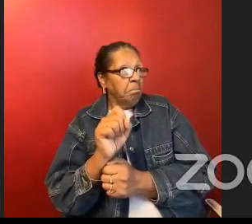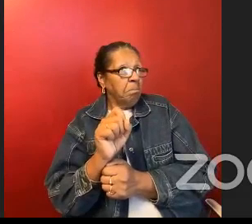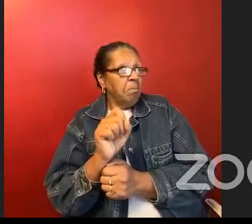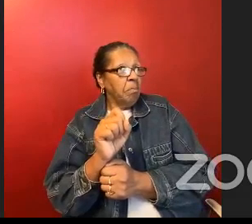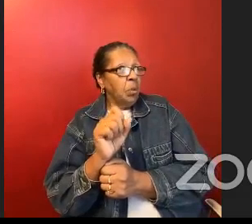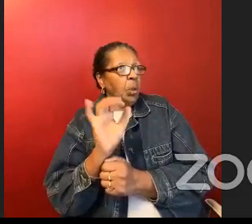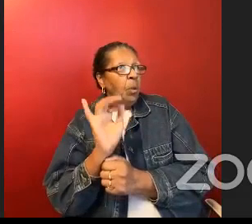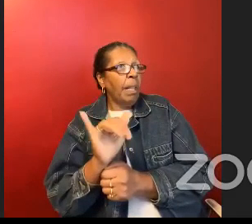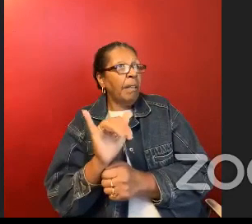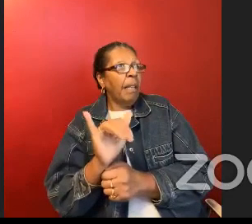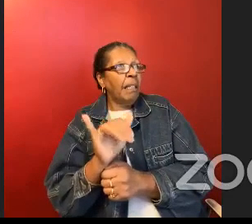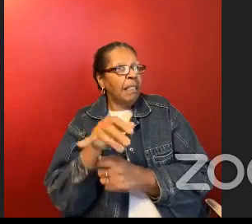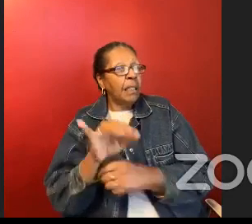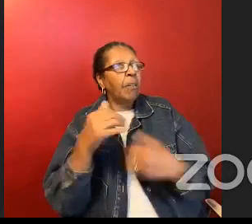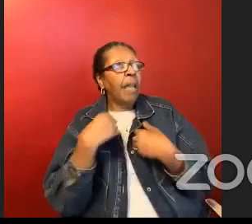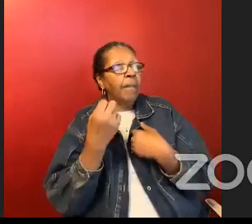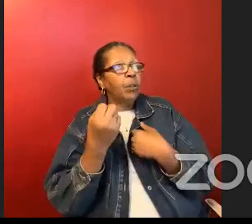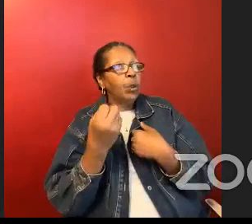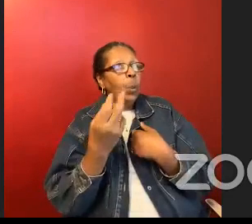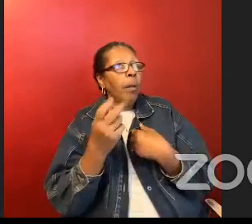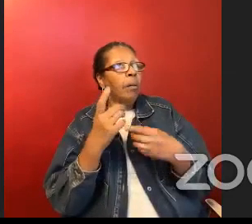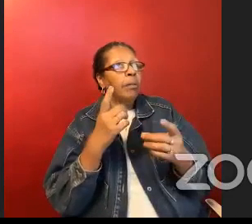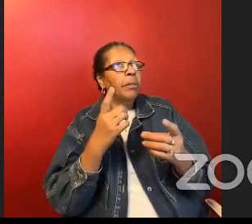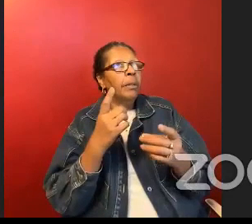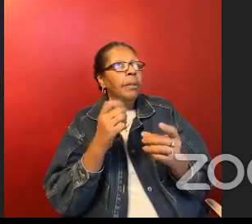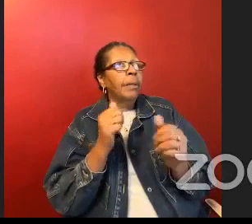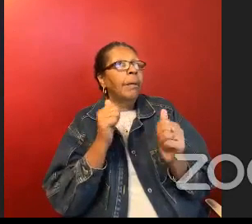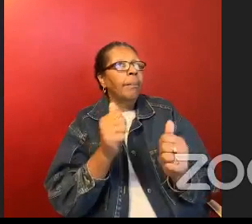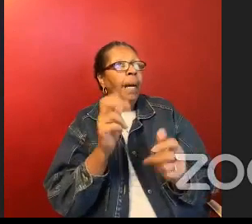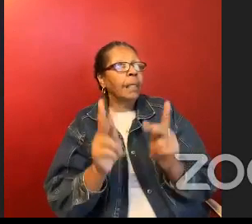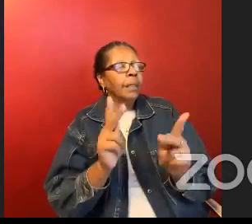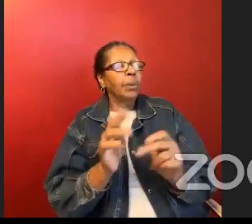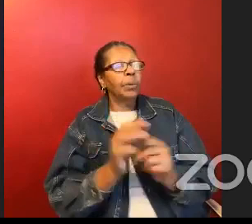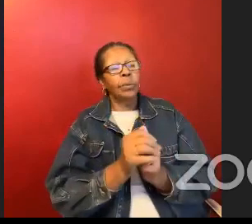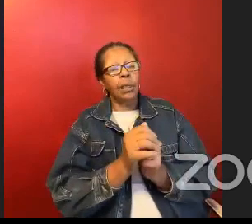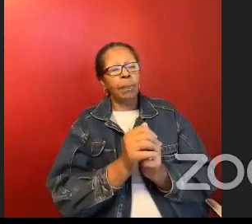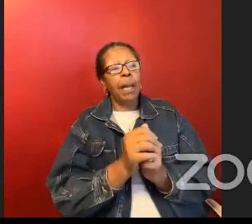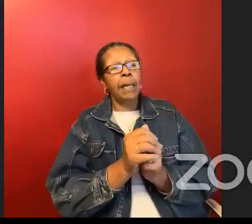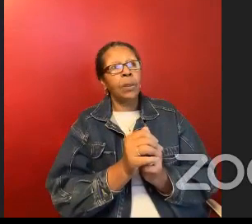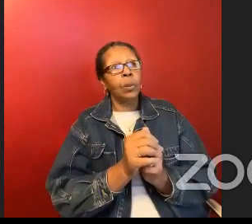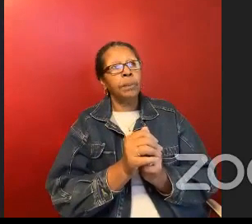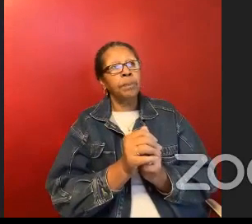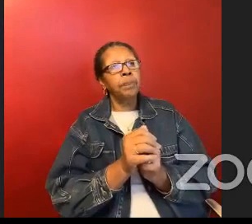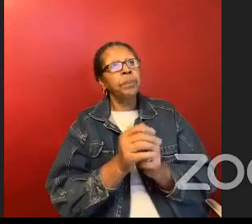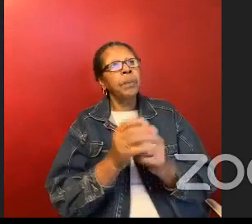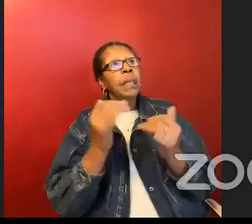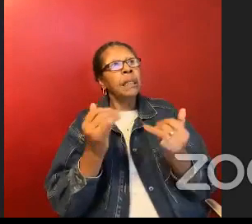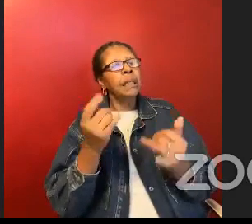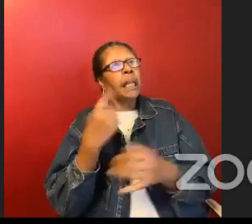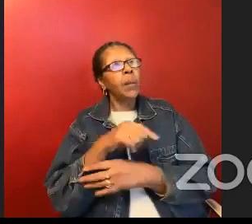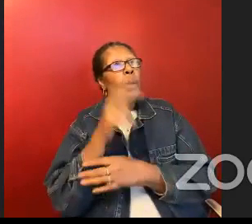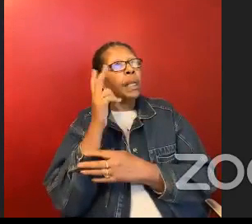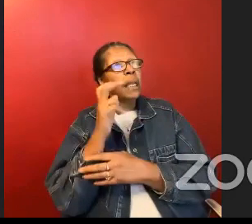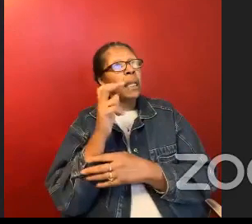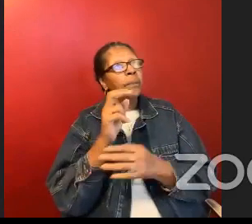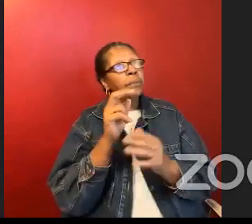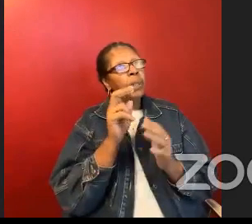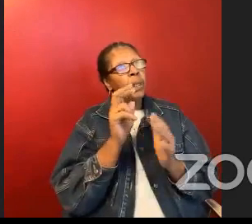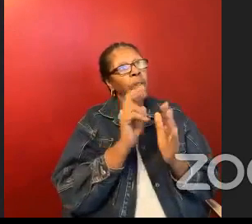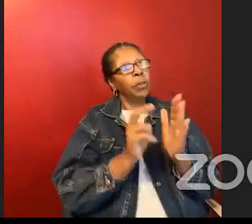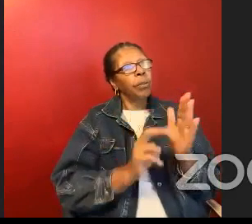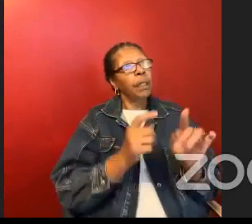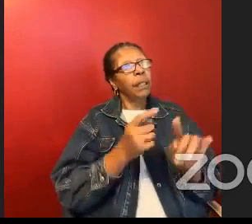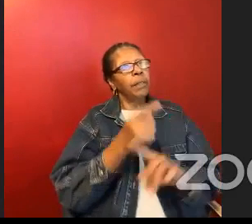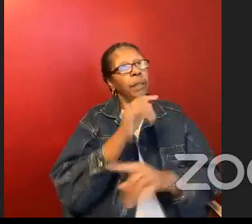had taken his own life. This day we hear the reading of John, the one whom Jesus loved,